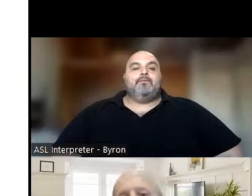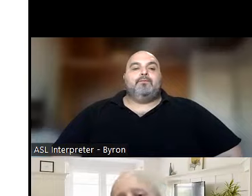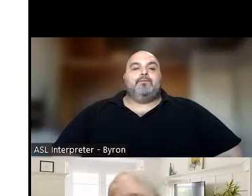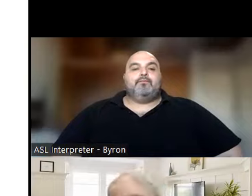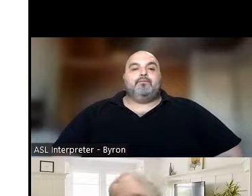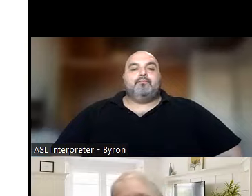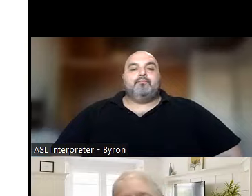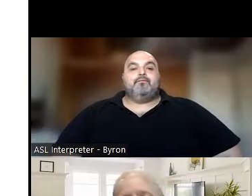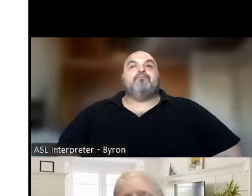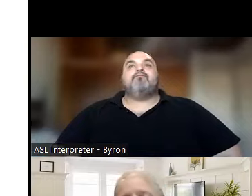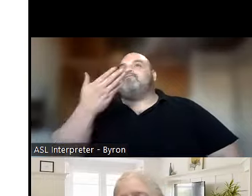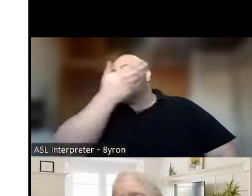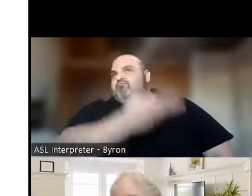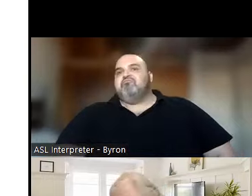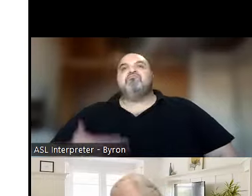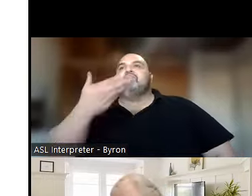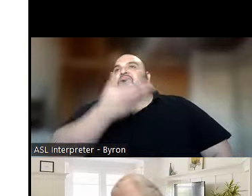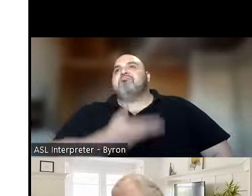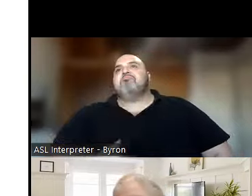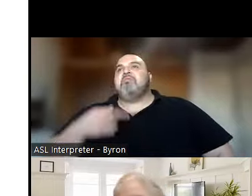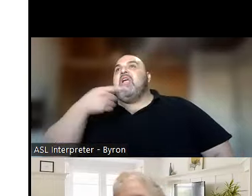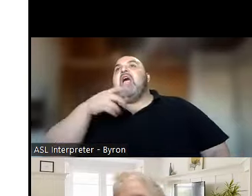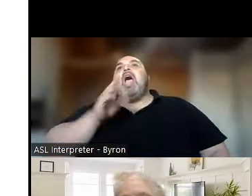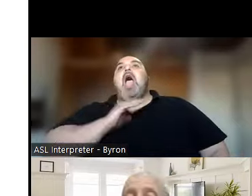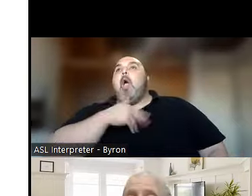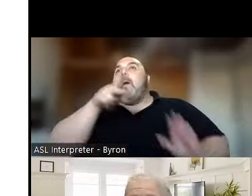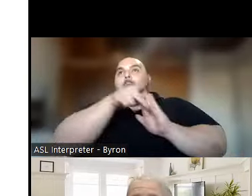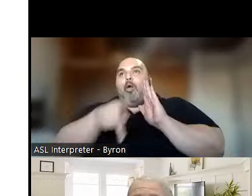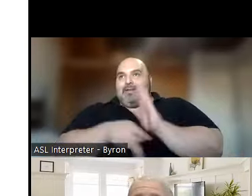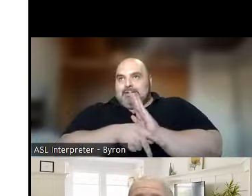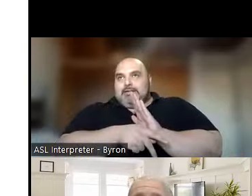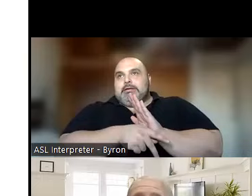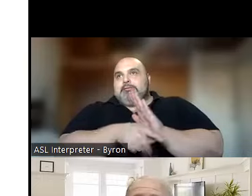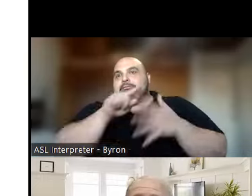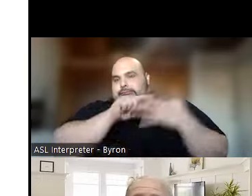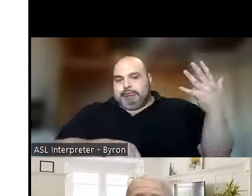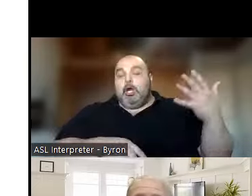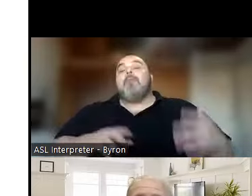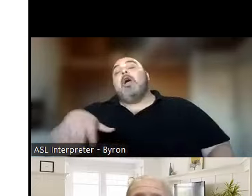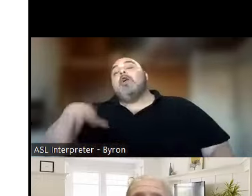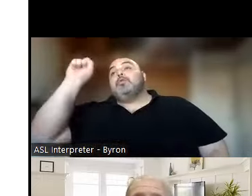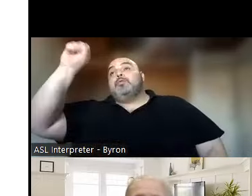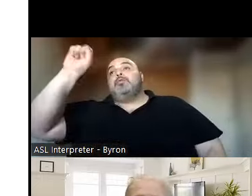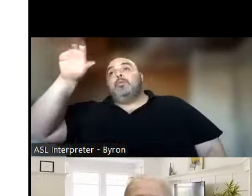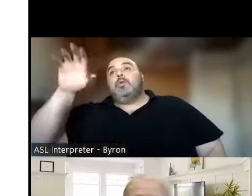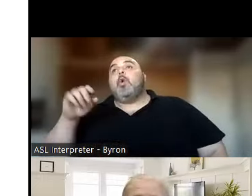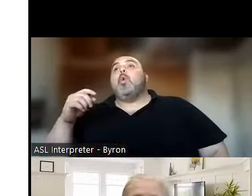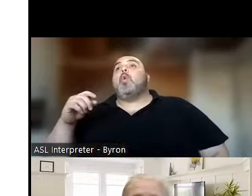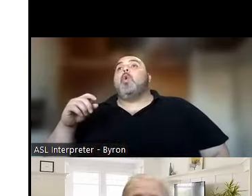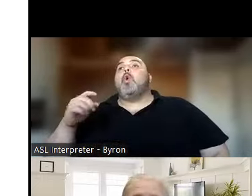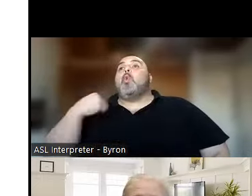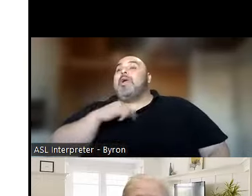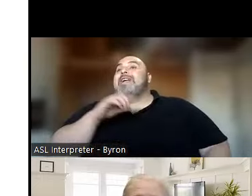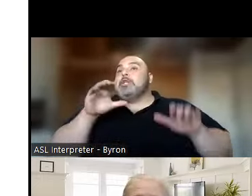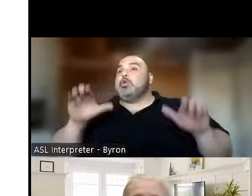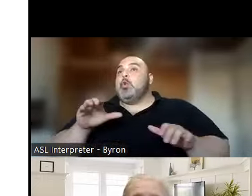So this is just to start us off. This is what our policy platform priorities are. Oh, and I should also say that we do our public policy